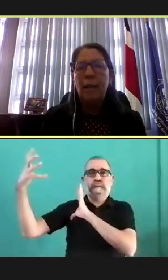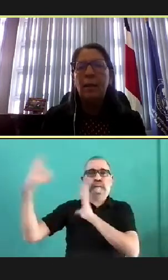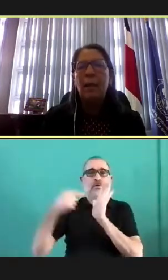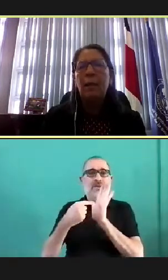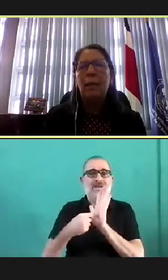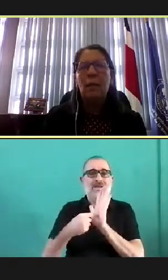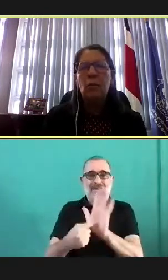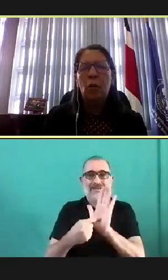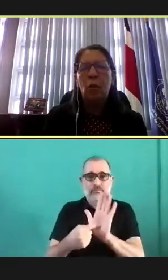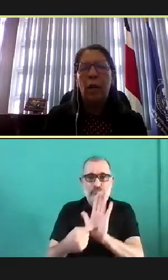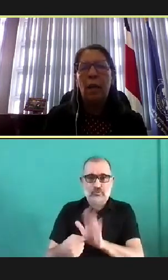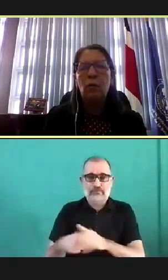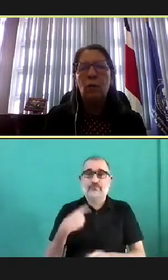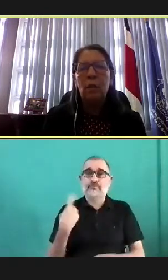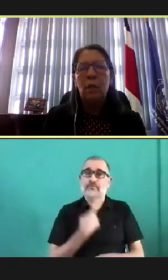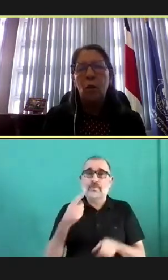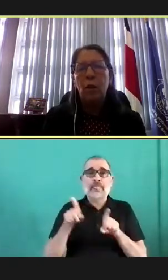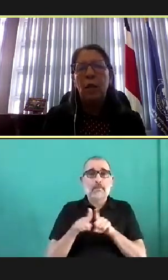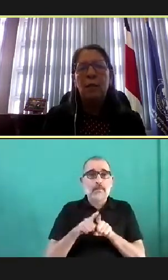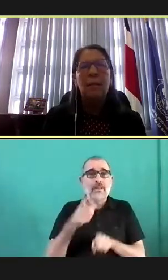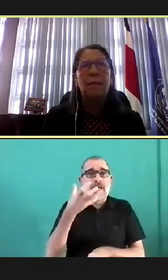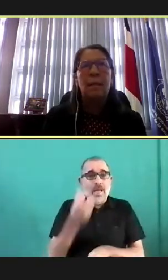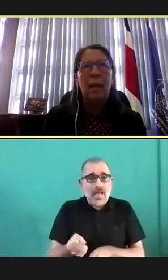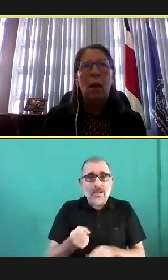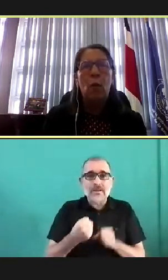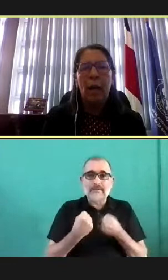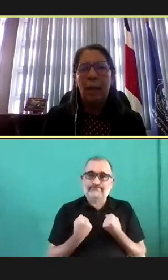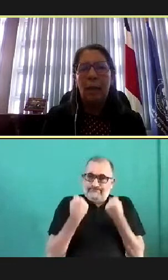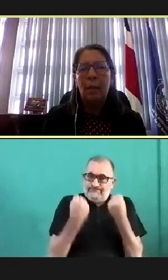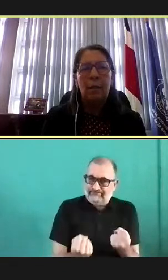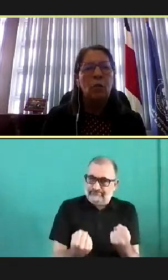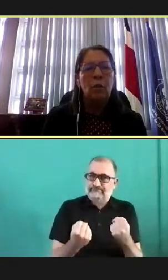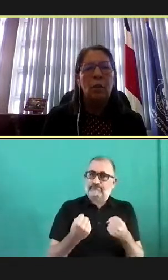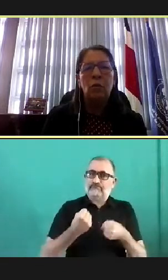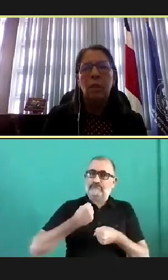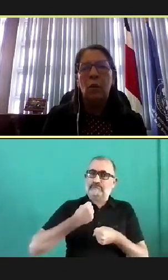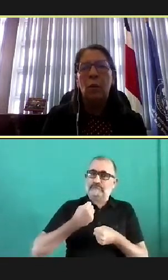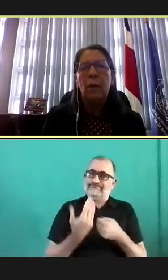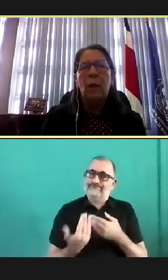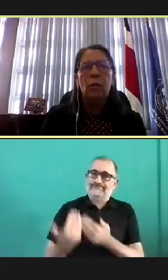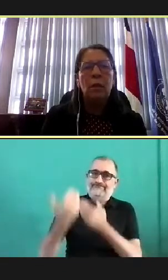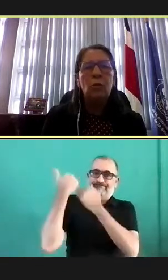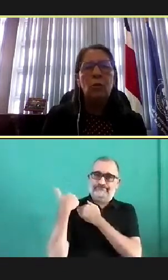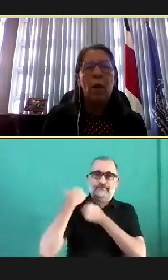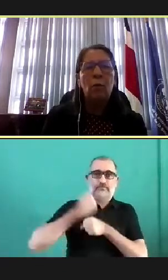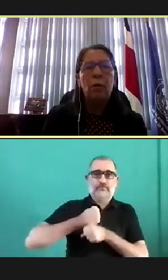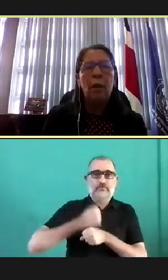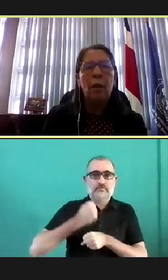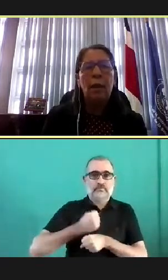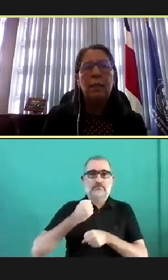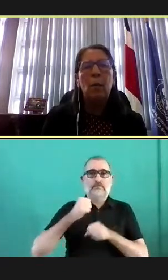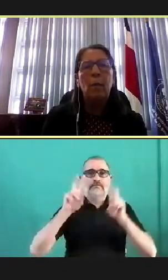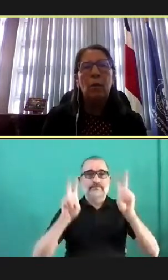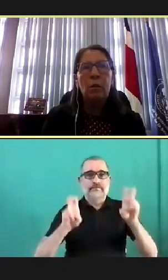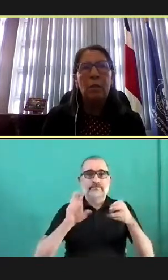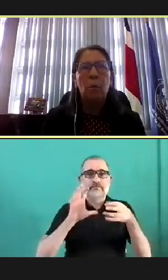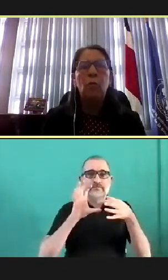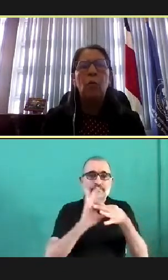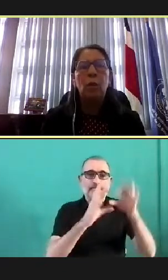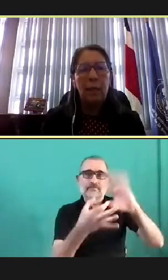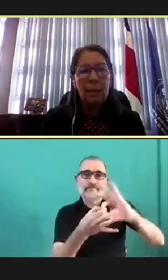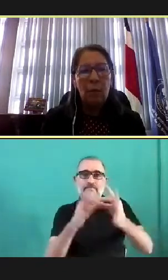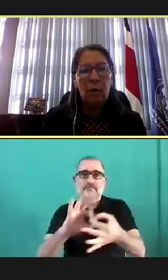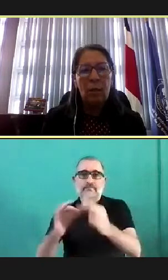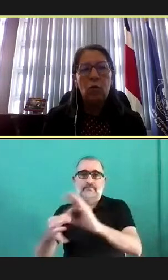interagency entities. We have regional entities, also local providers of